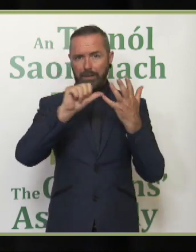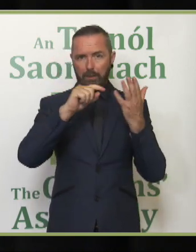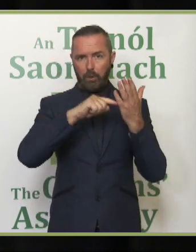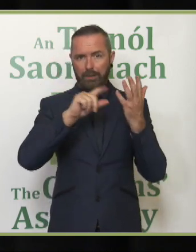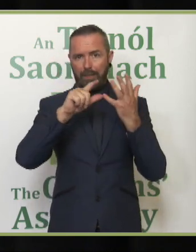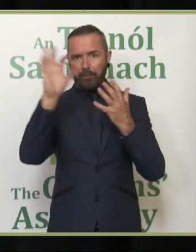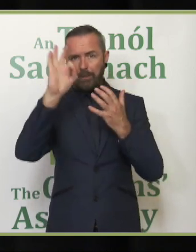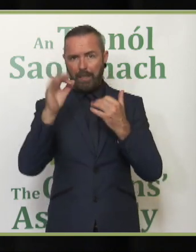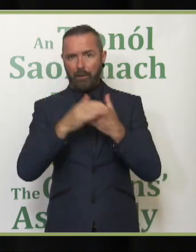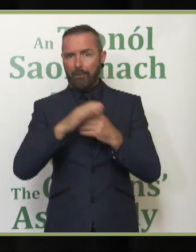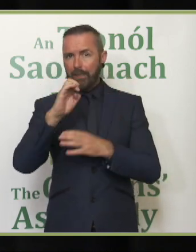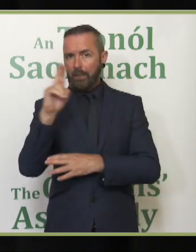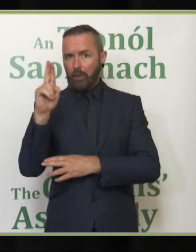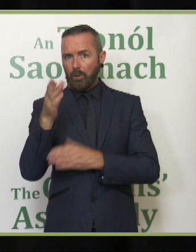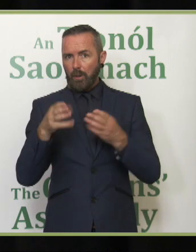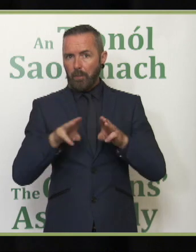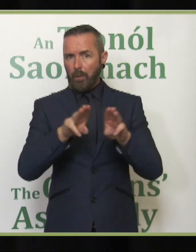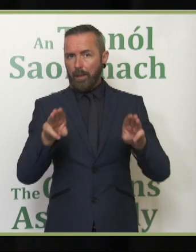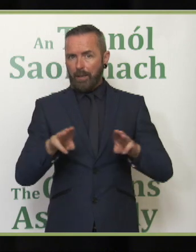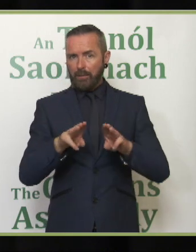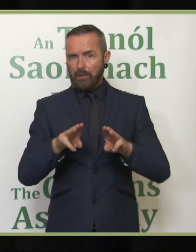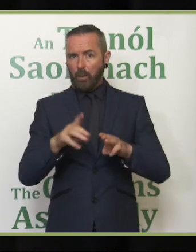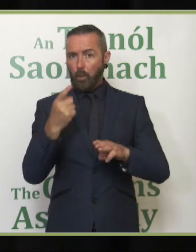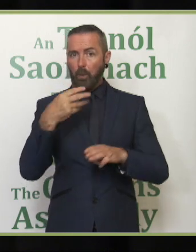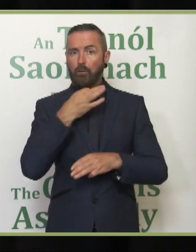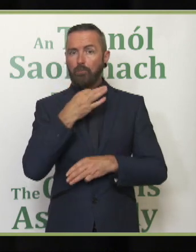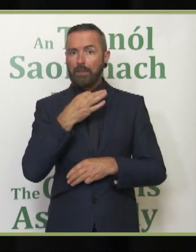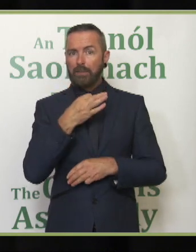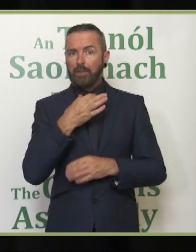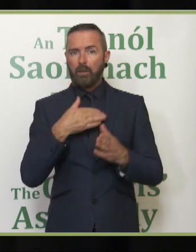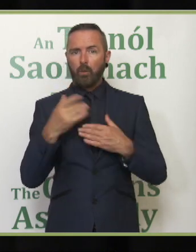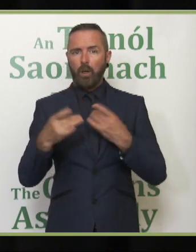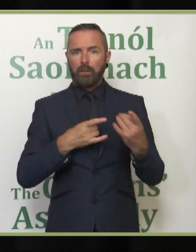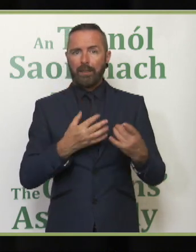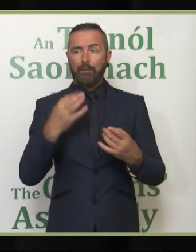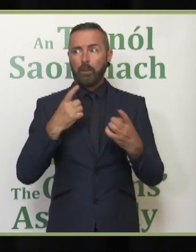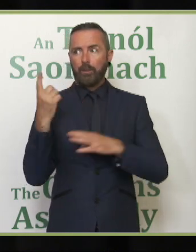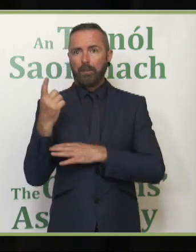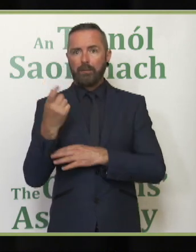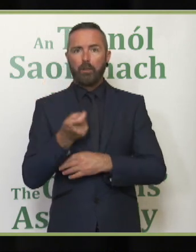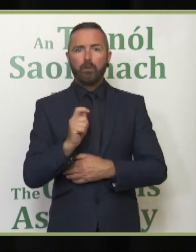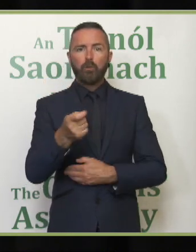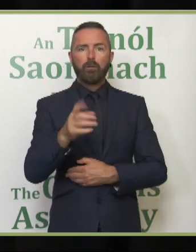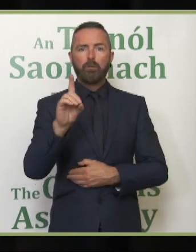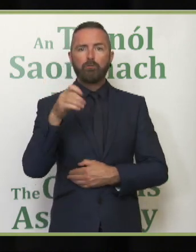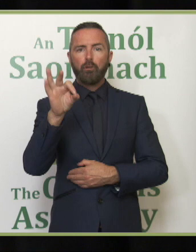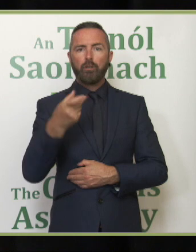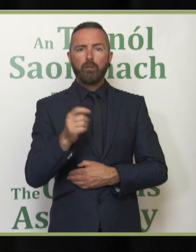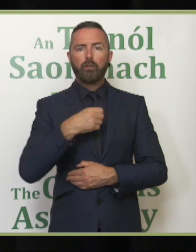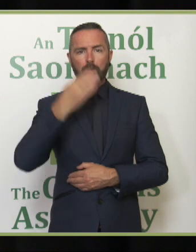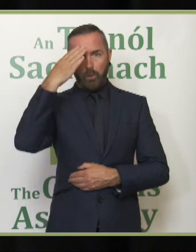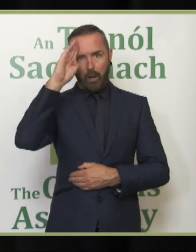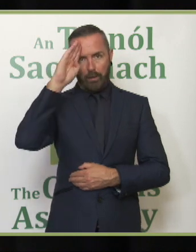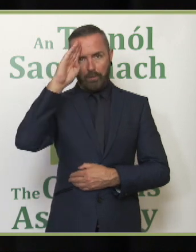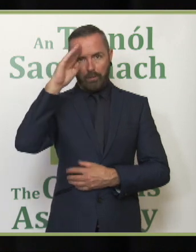population. An obvious risk if we were to do this would be drugs tourism to our country and all that would bring with it.